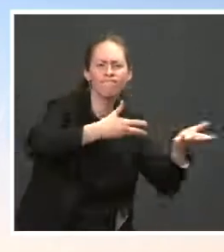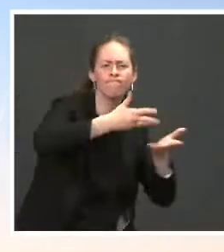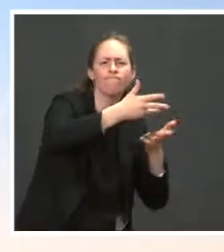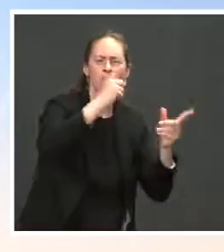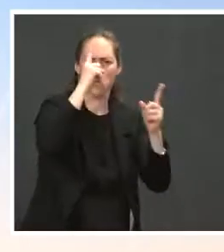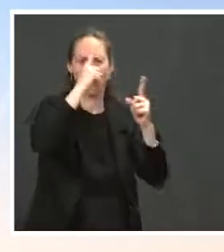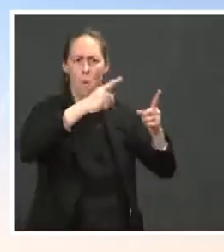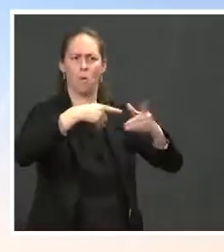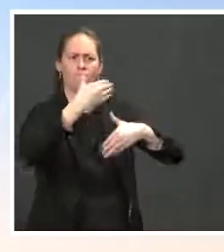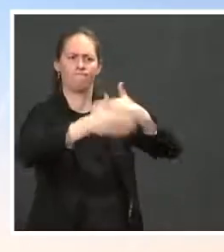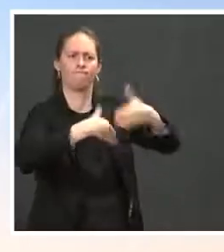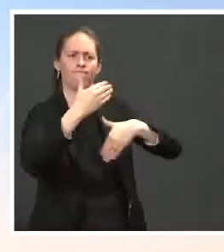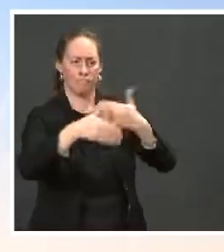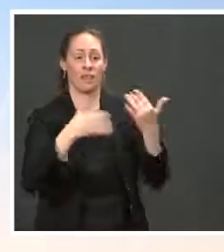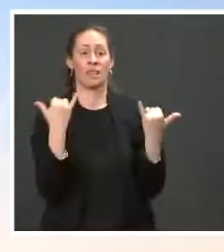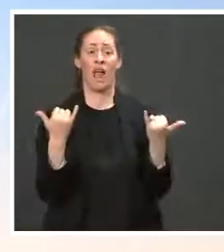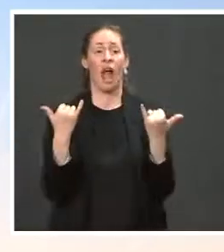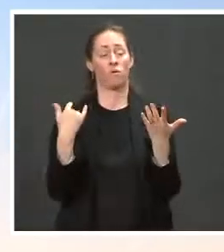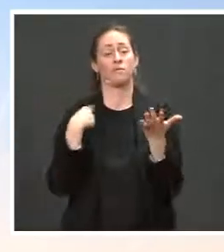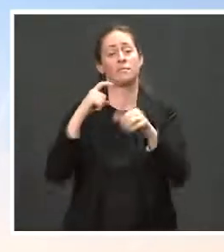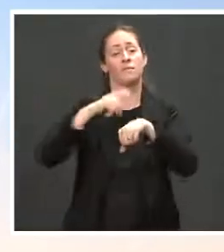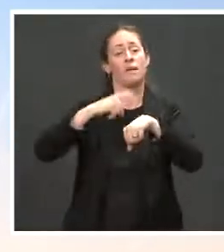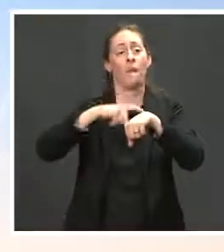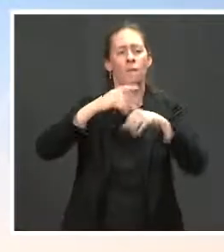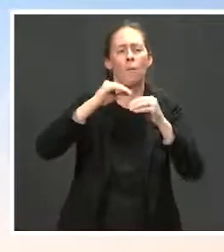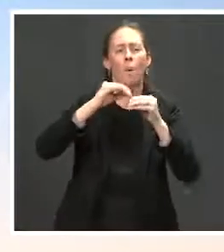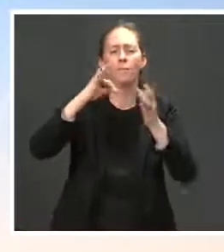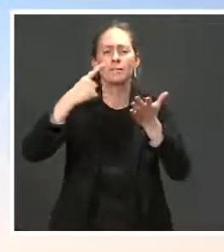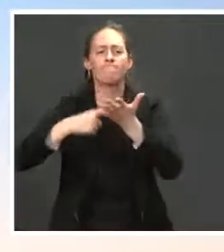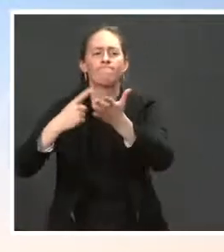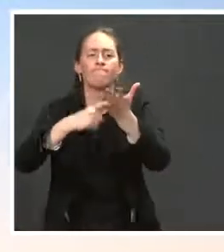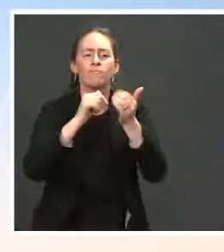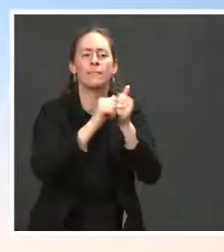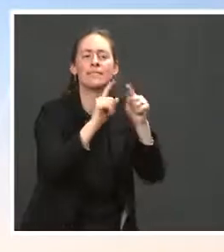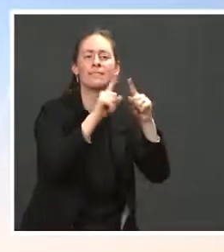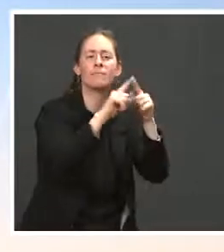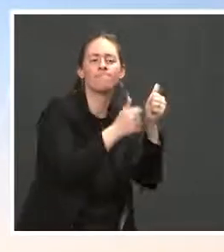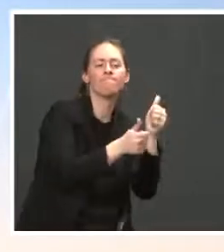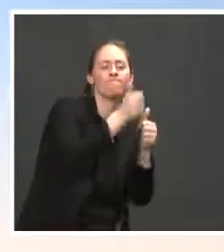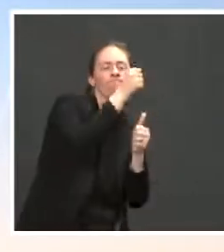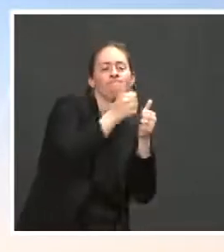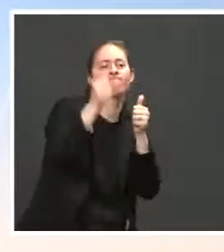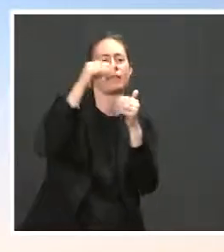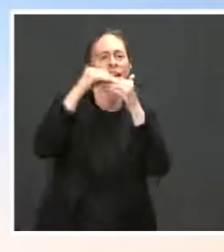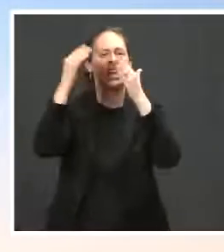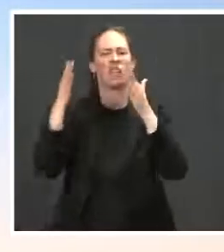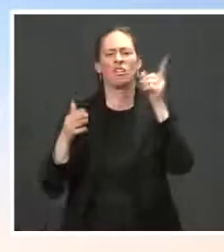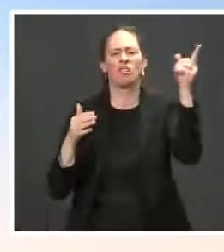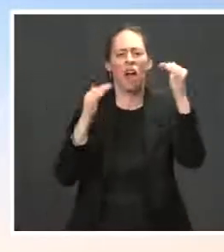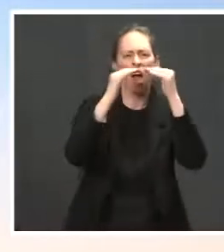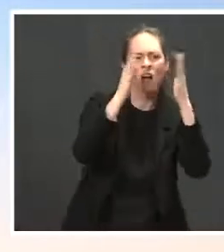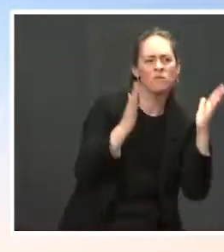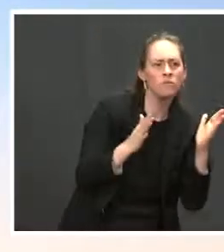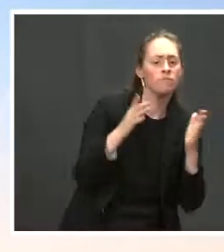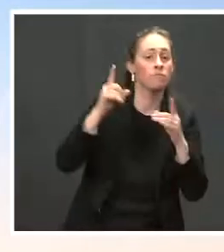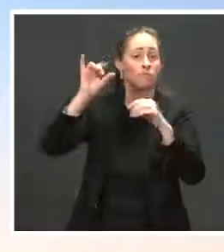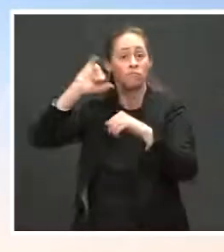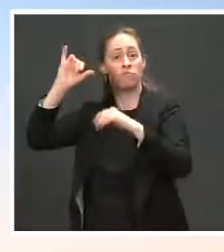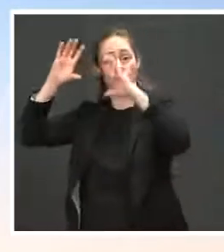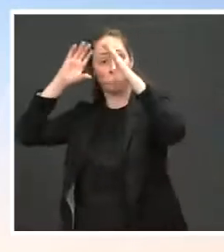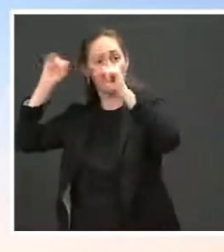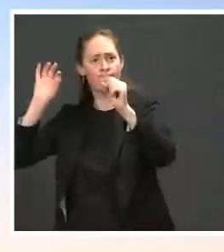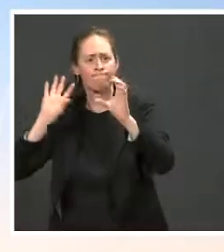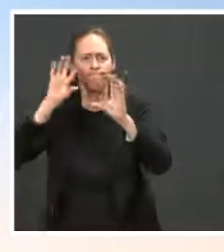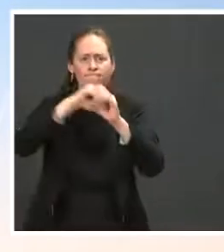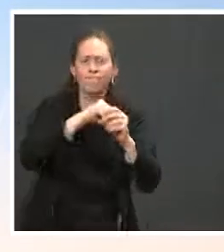stay in close touch through senior members of our White House team, through the president himself, to be helpful and constructive and give feedback as needed, but